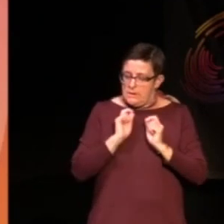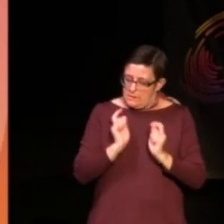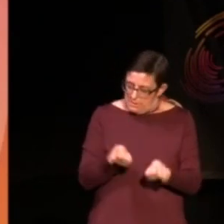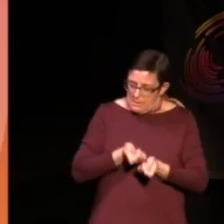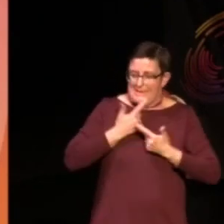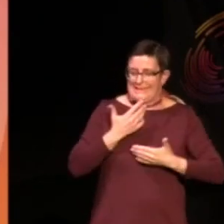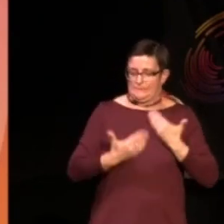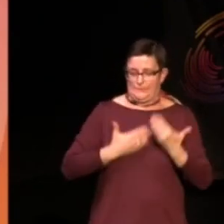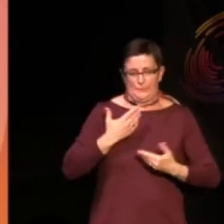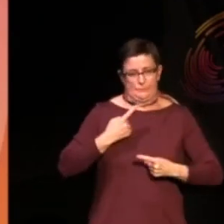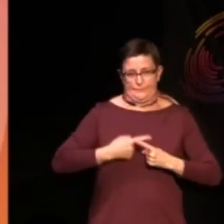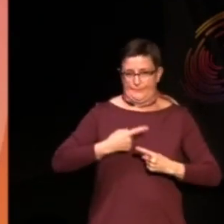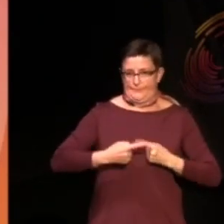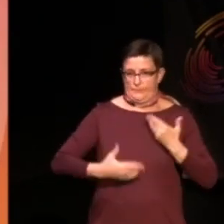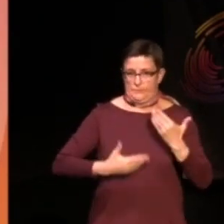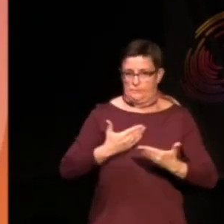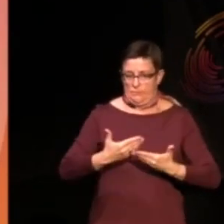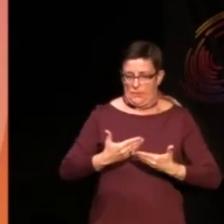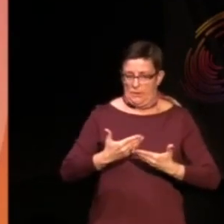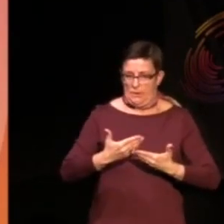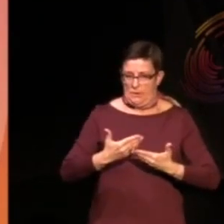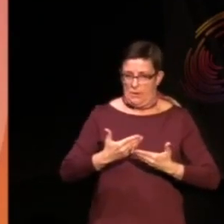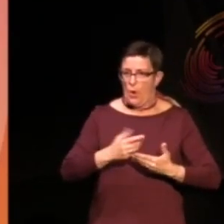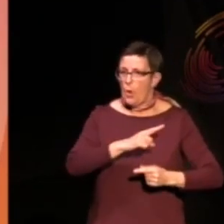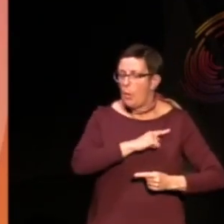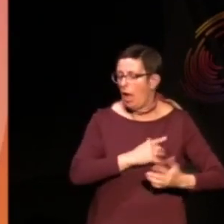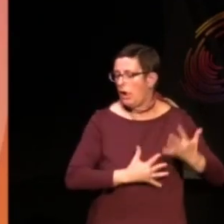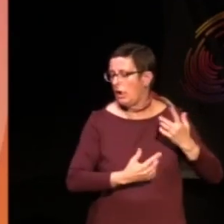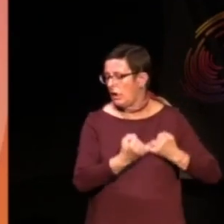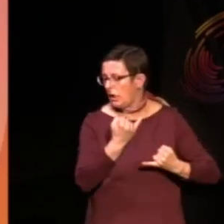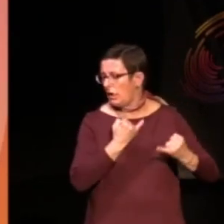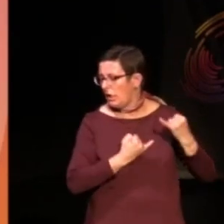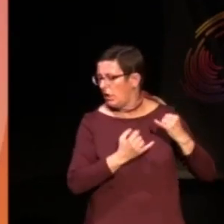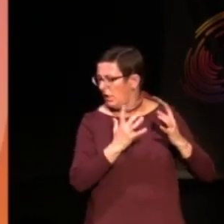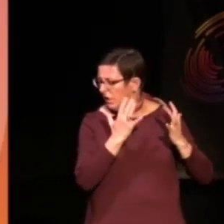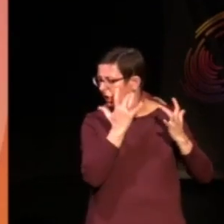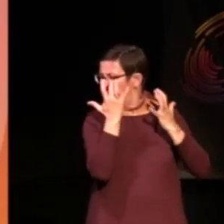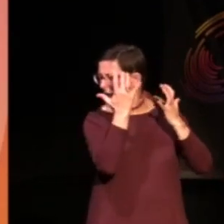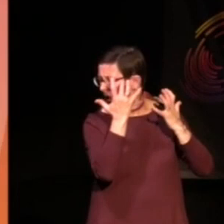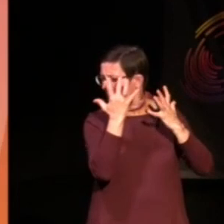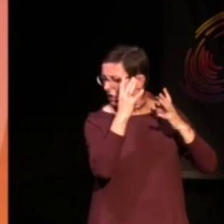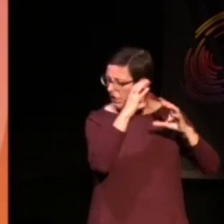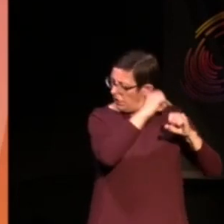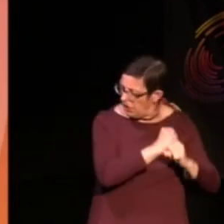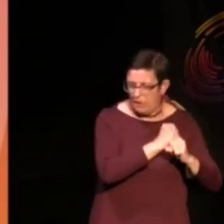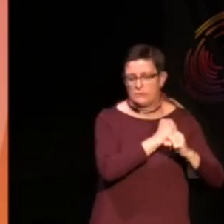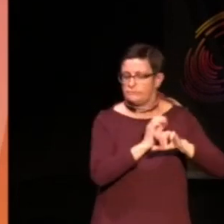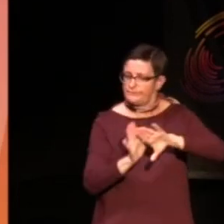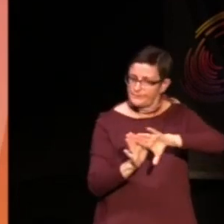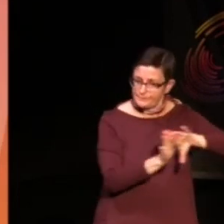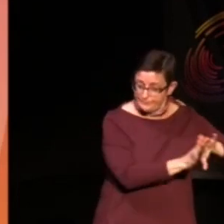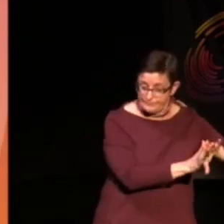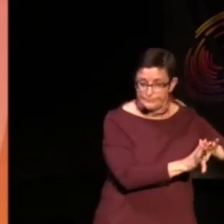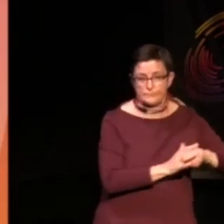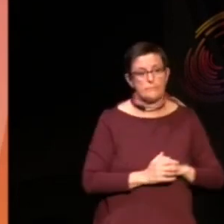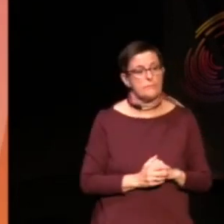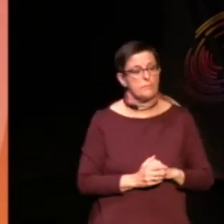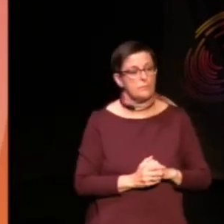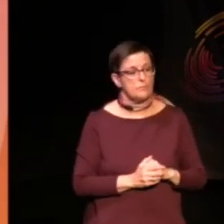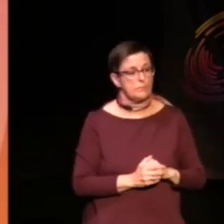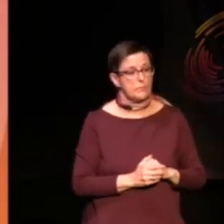balance and not to give way to storms of exasperation. So I want to finish this